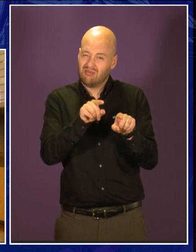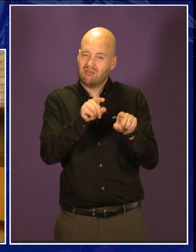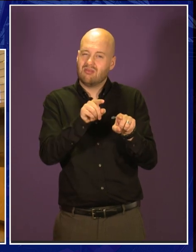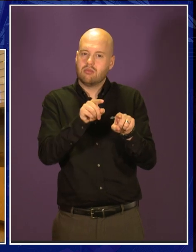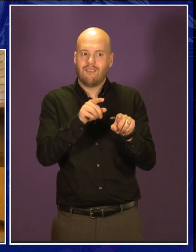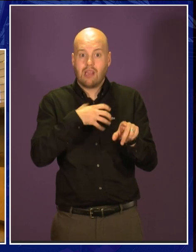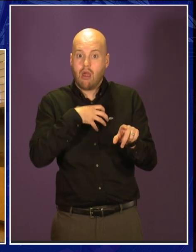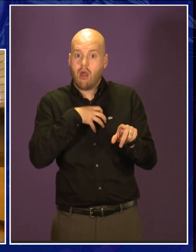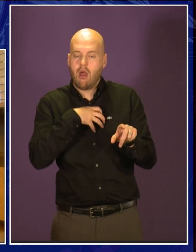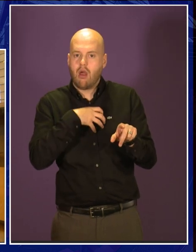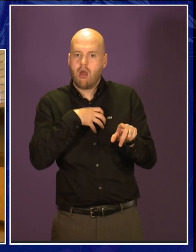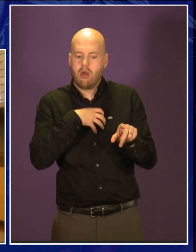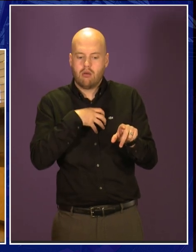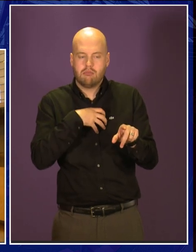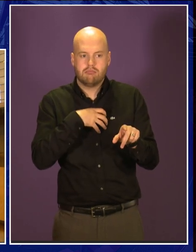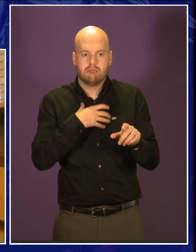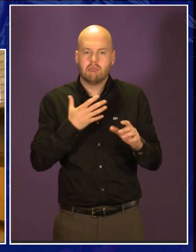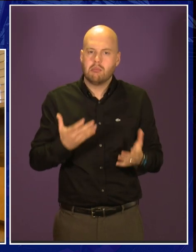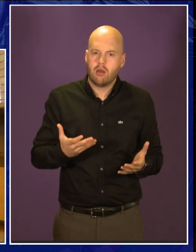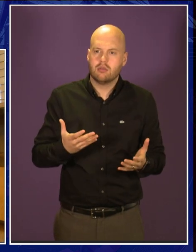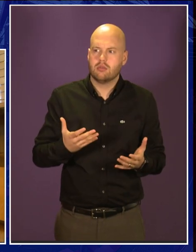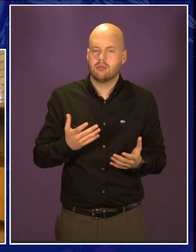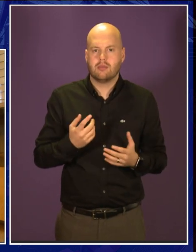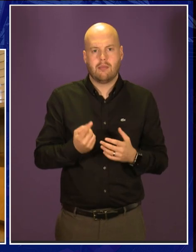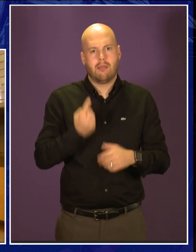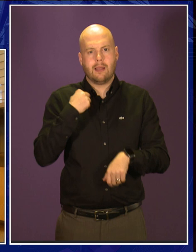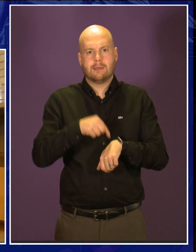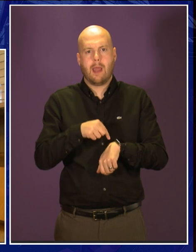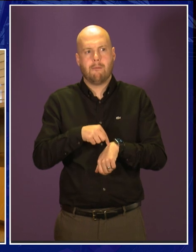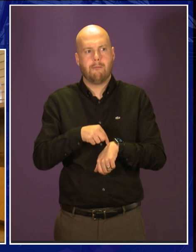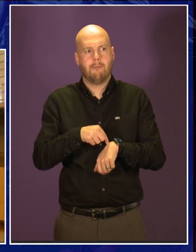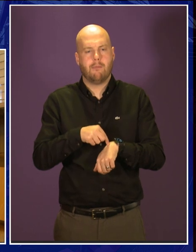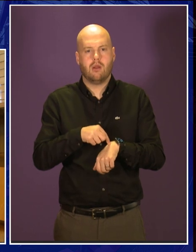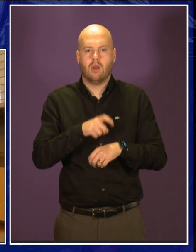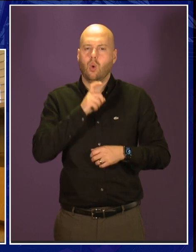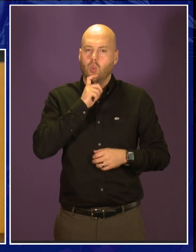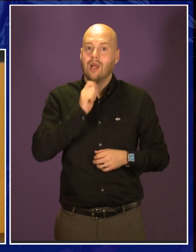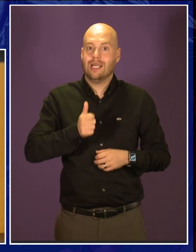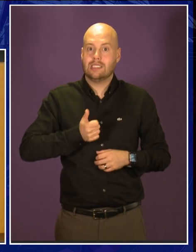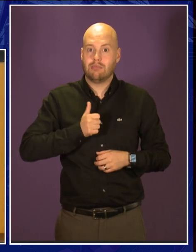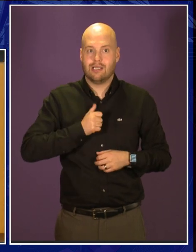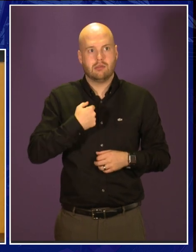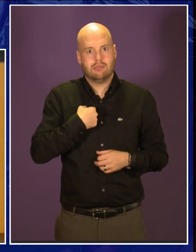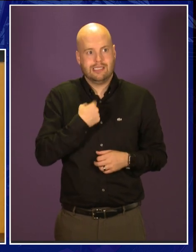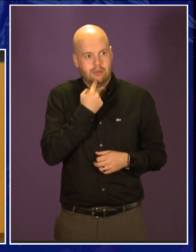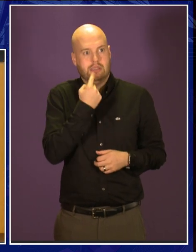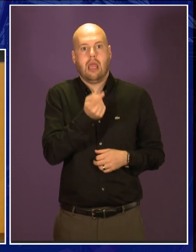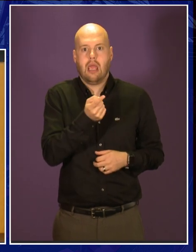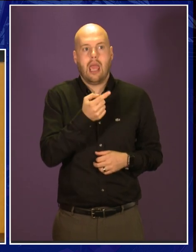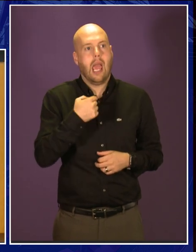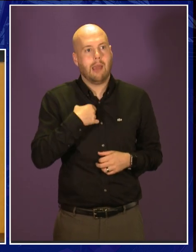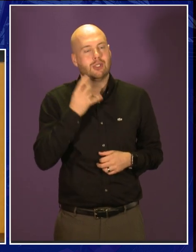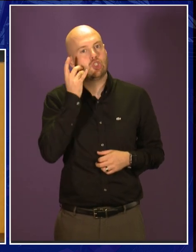was expecting in that moment, I am shy of